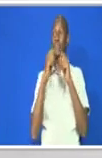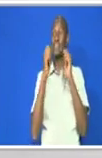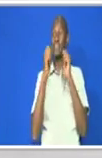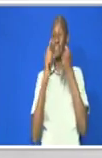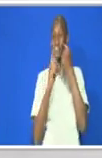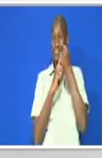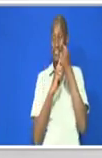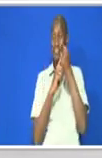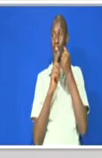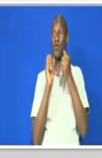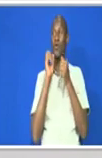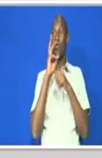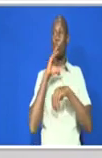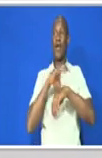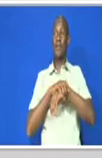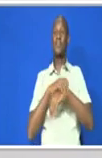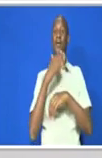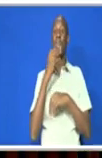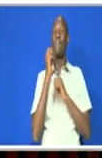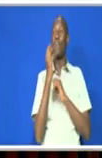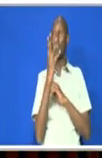get 14.